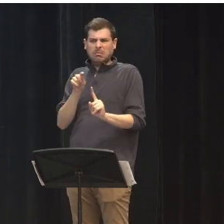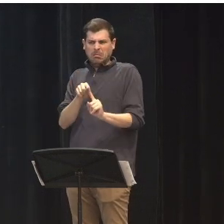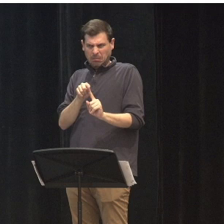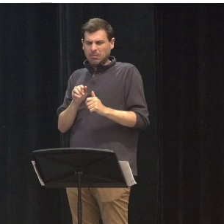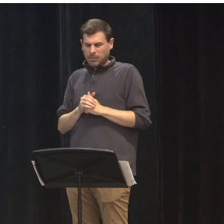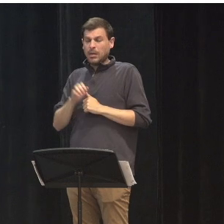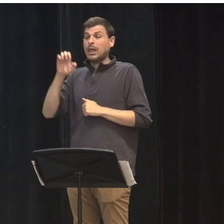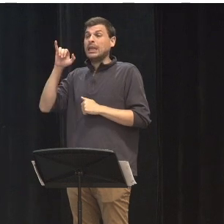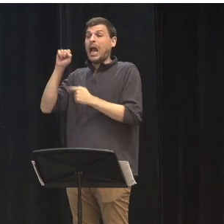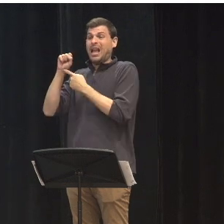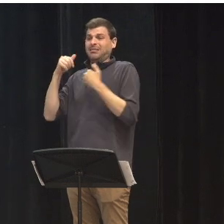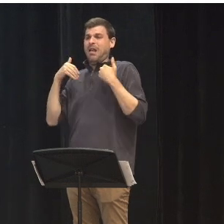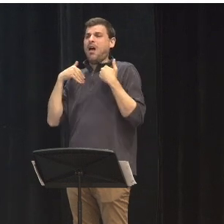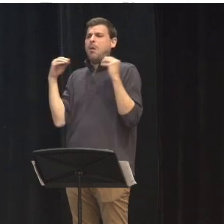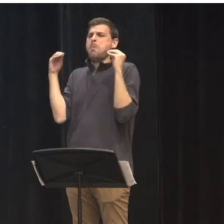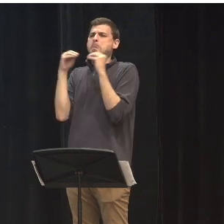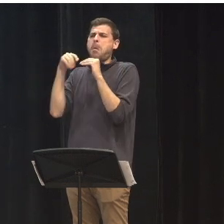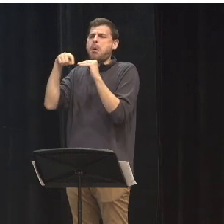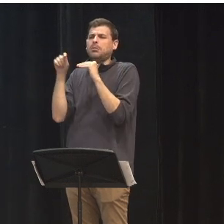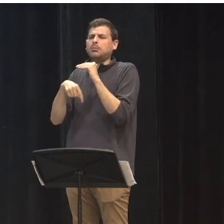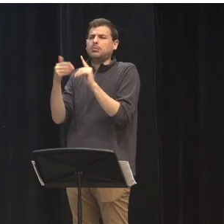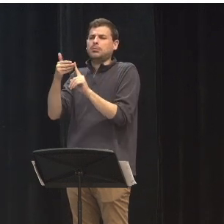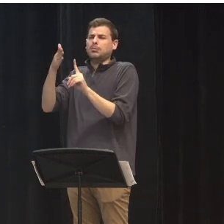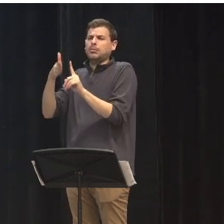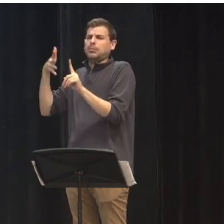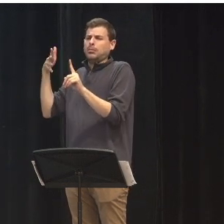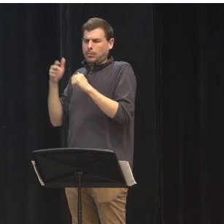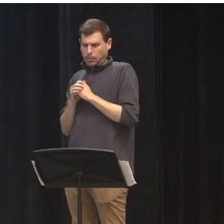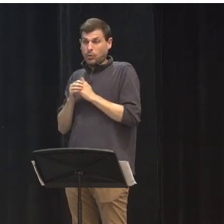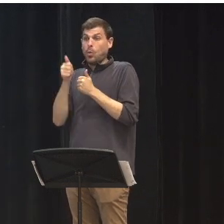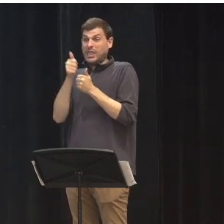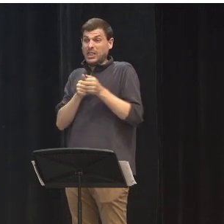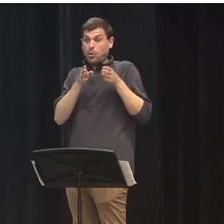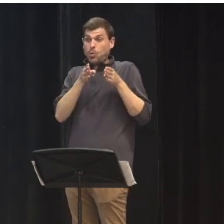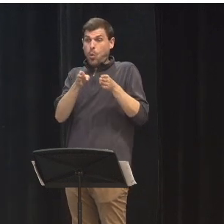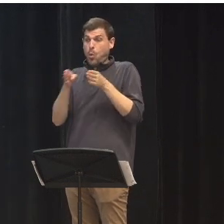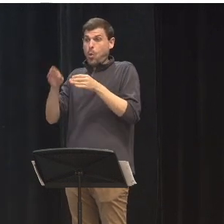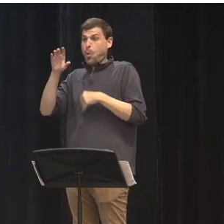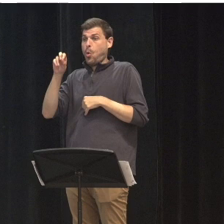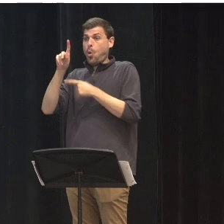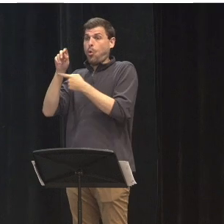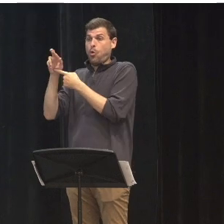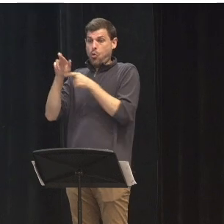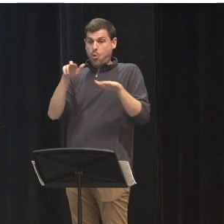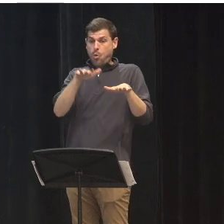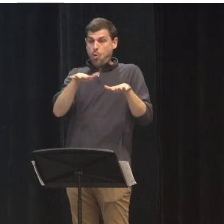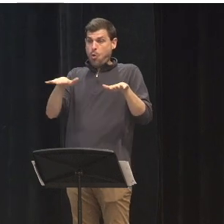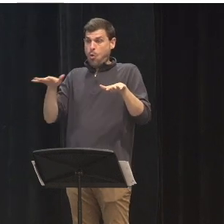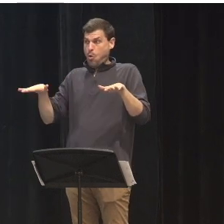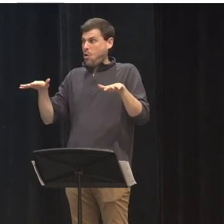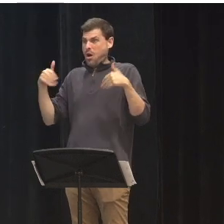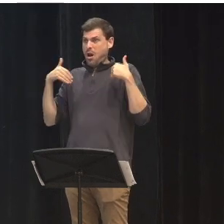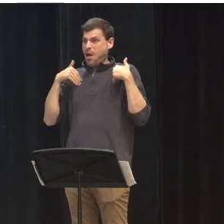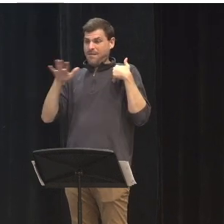within the EIS that these corridors are maintained and the system is integrated into the existing